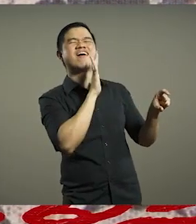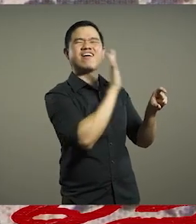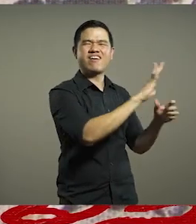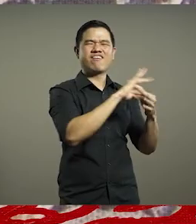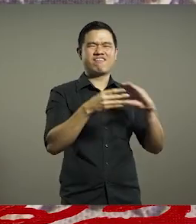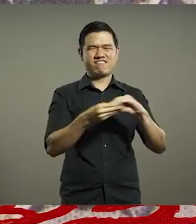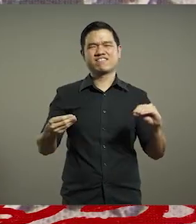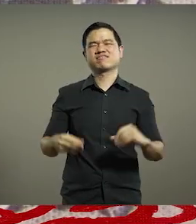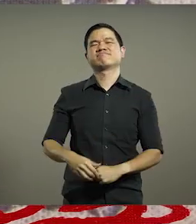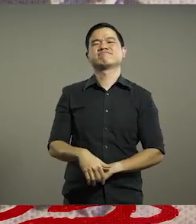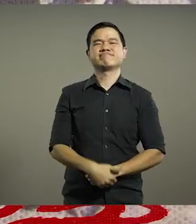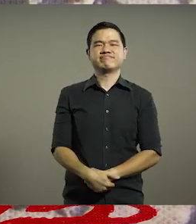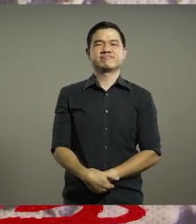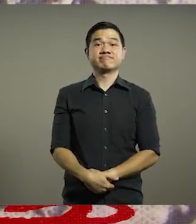story.